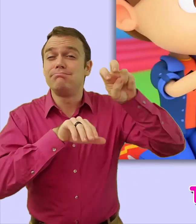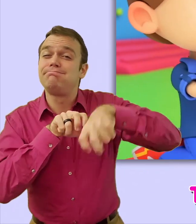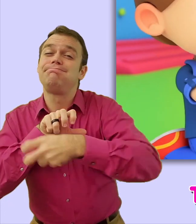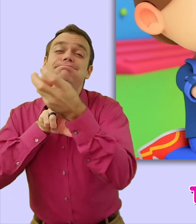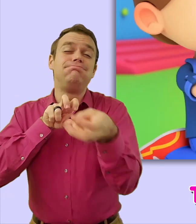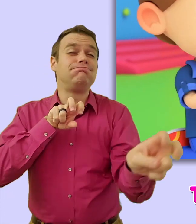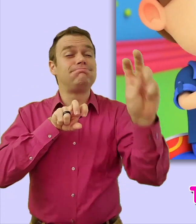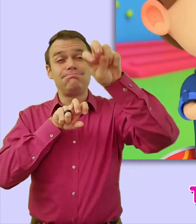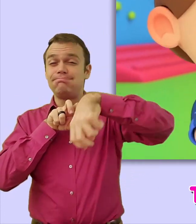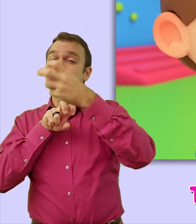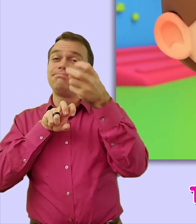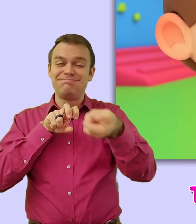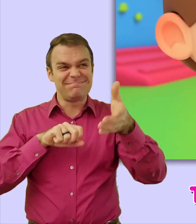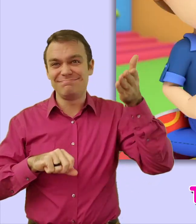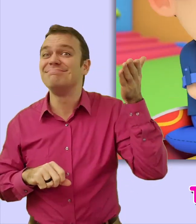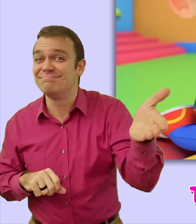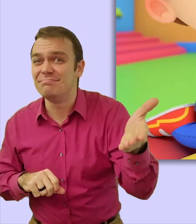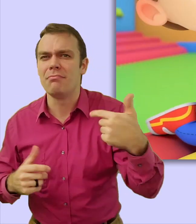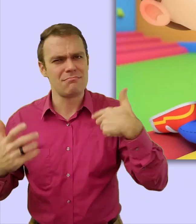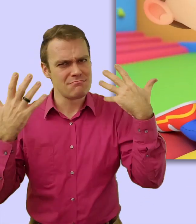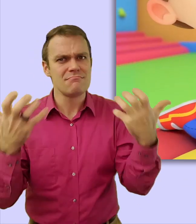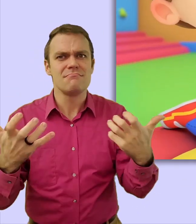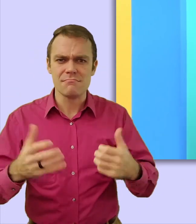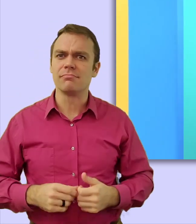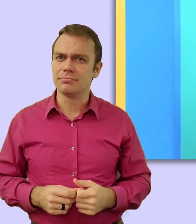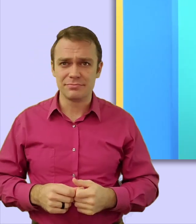the roller coasters there.